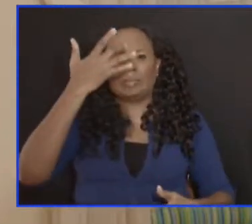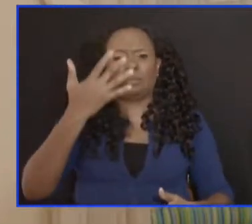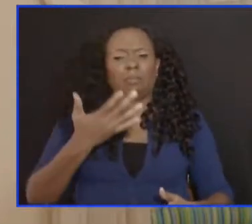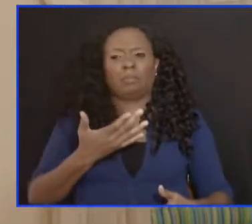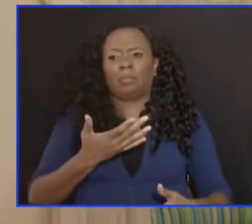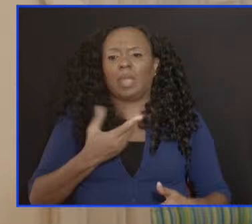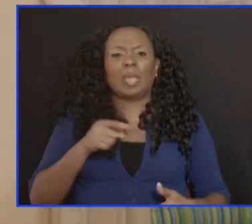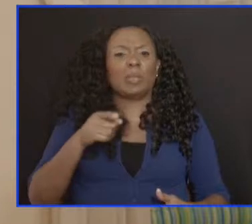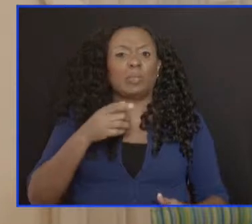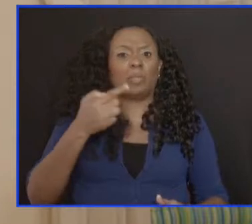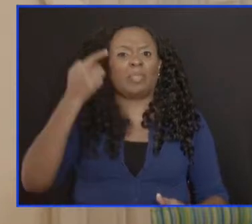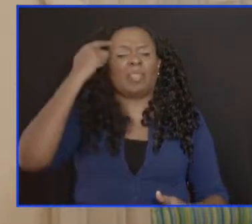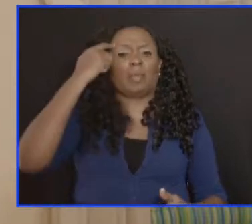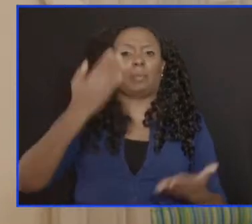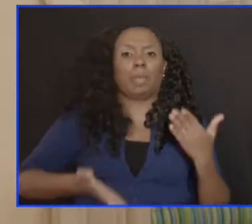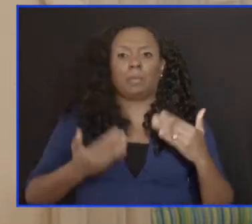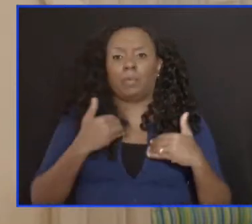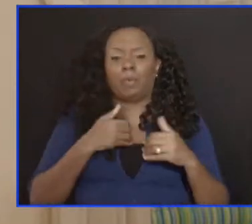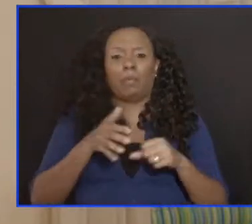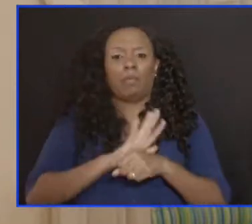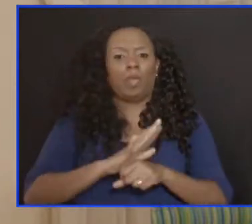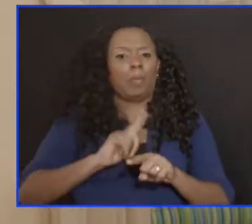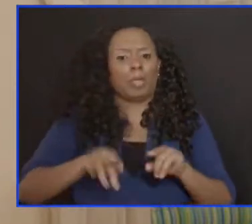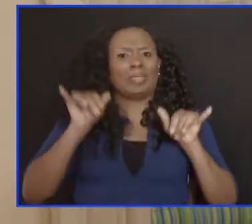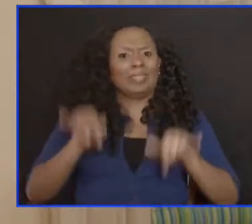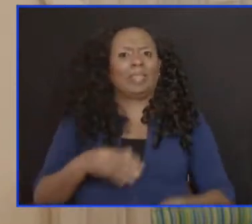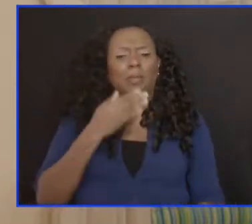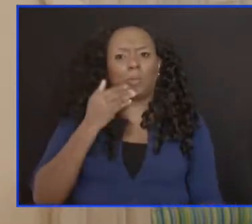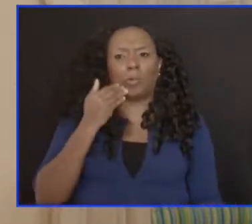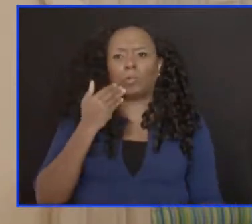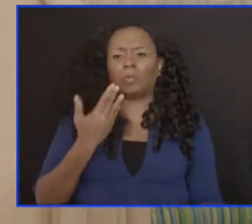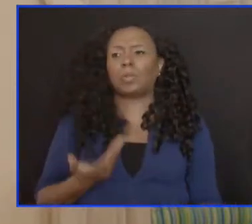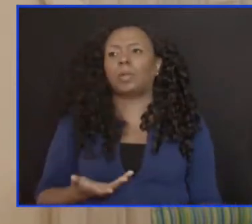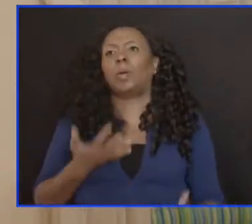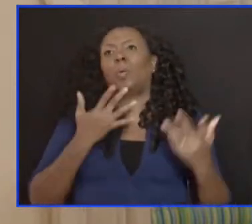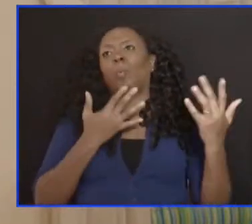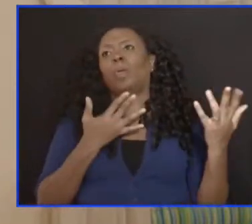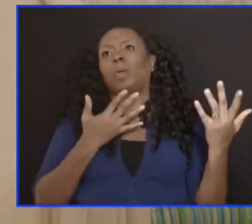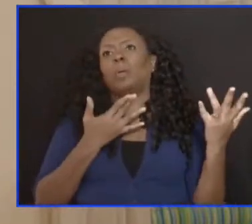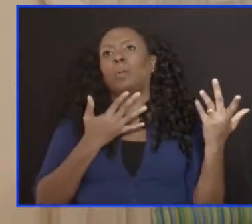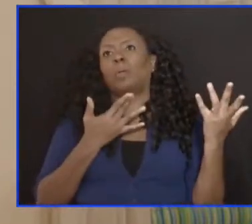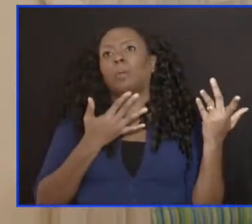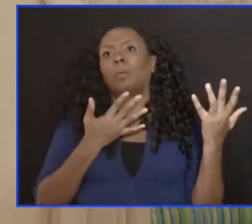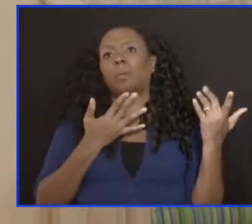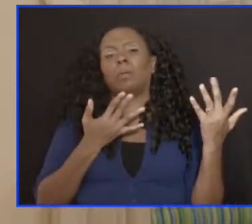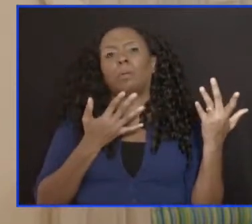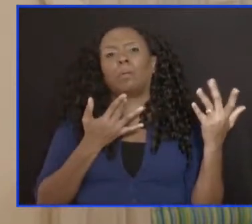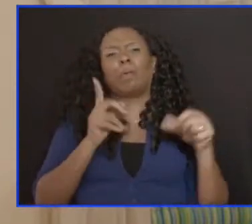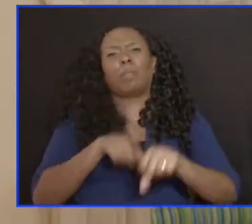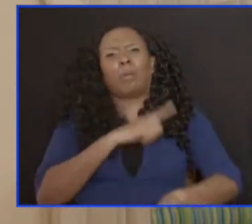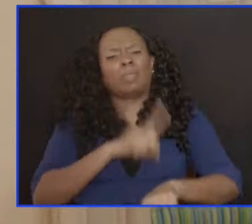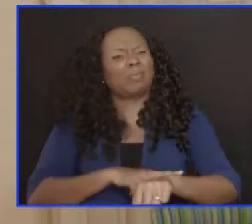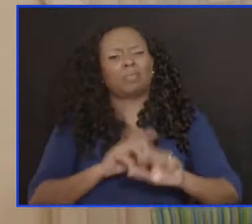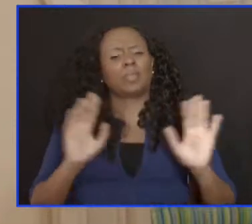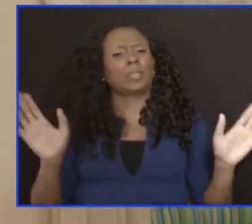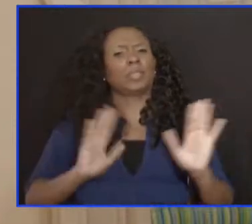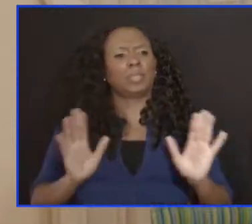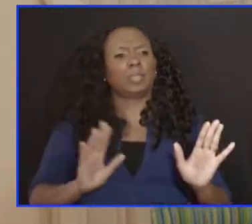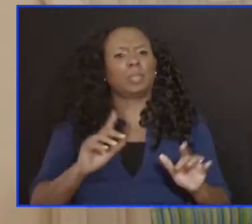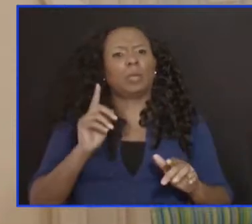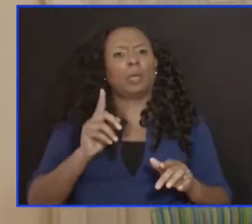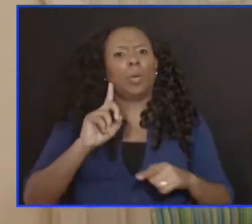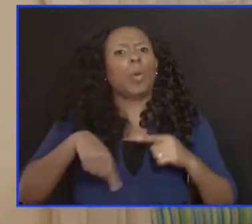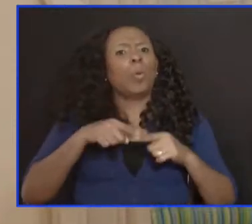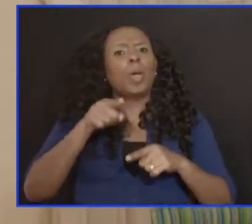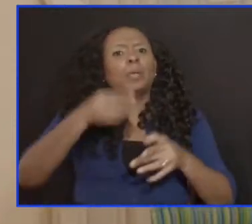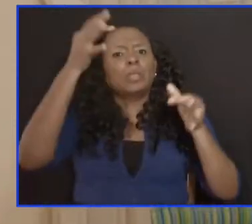that increases the likelihood of survival, increases the likelihood of success for the interventions that are required. The other thing that Dr. Forde